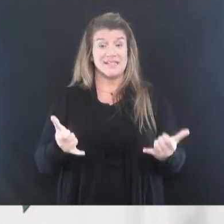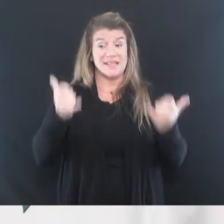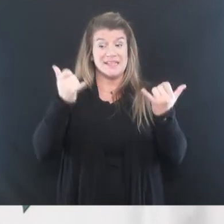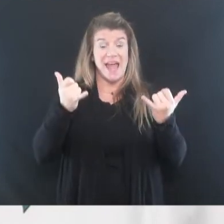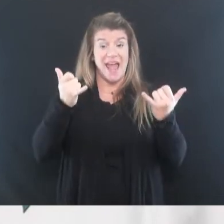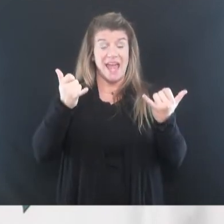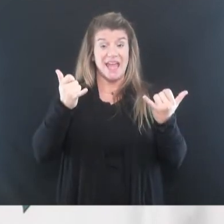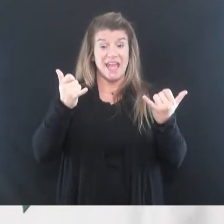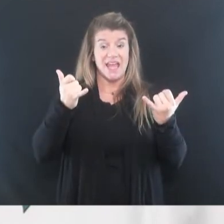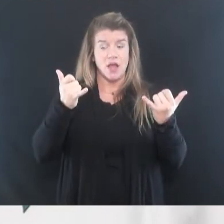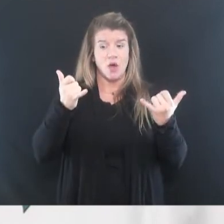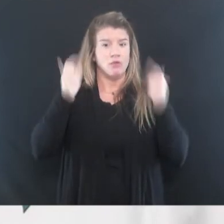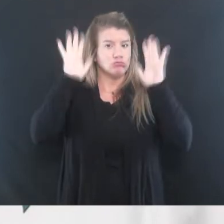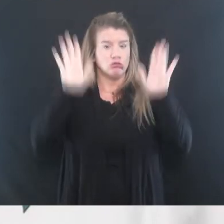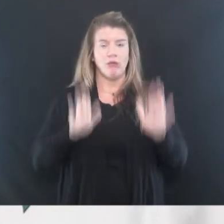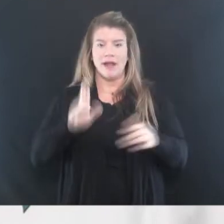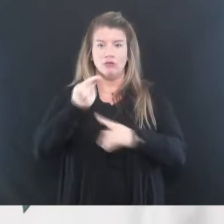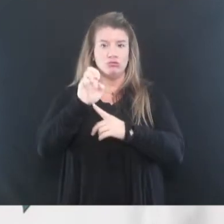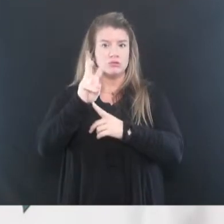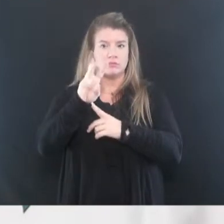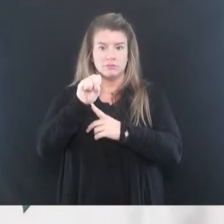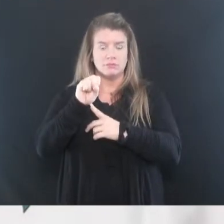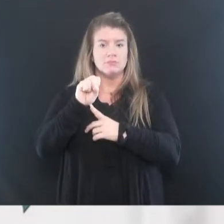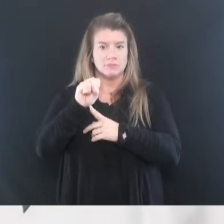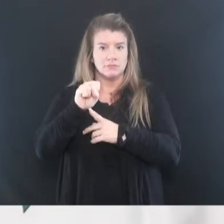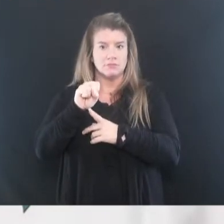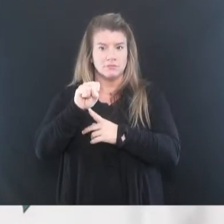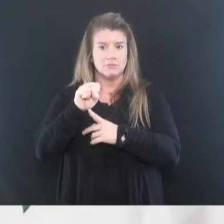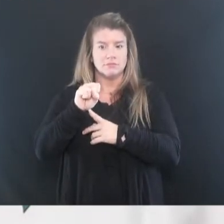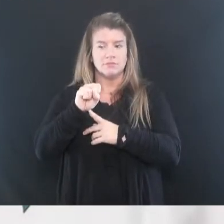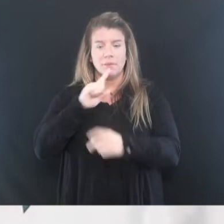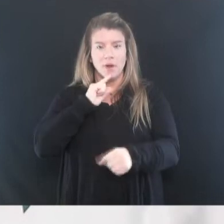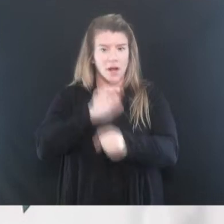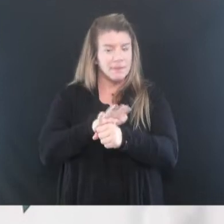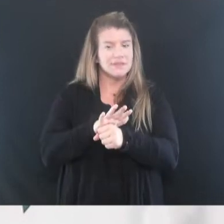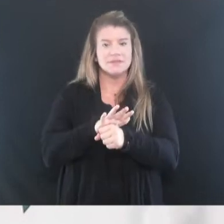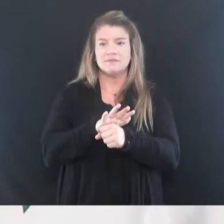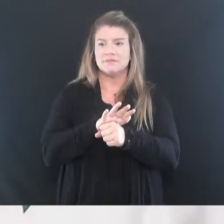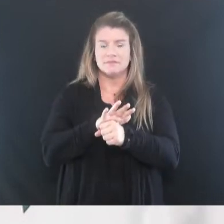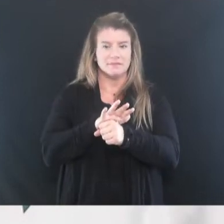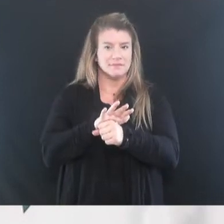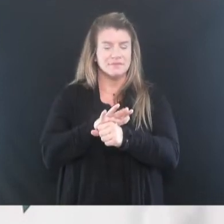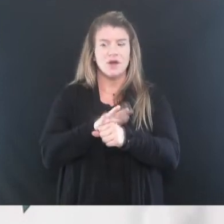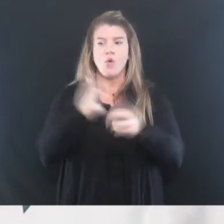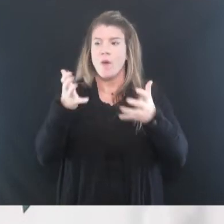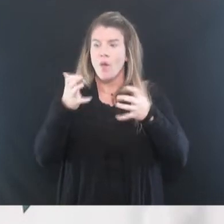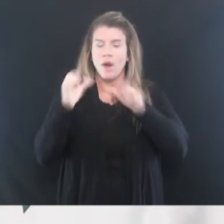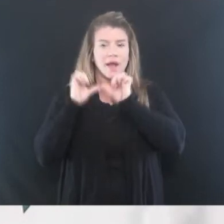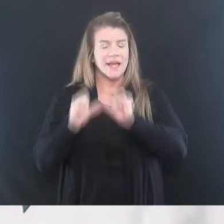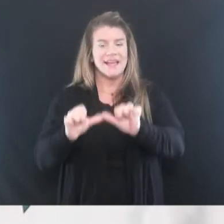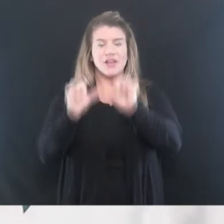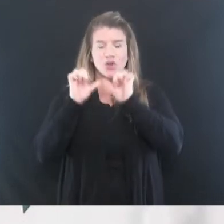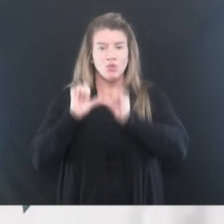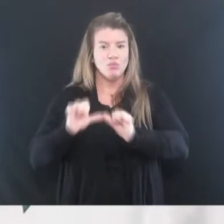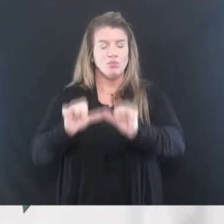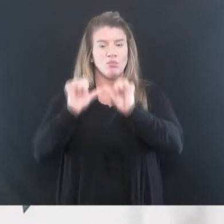Merck was great news and you know, a great promise. We want to continue